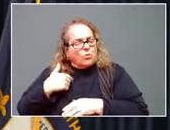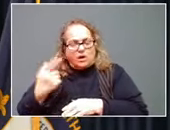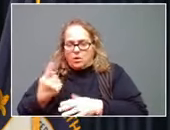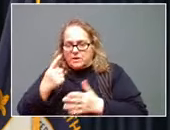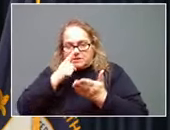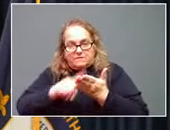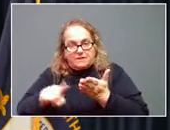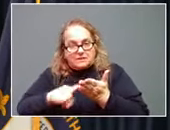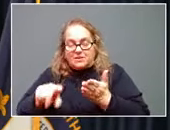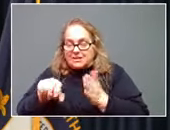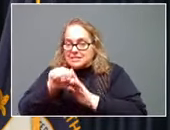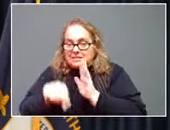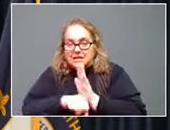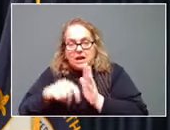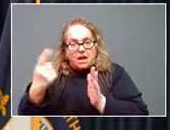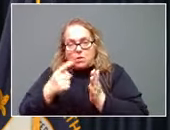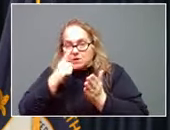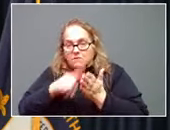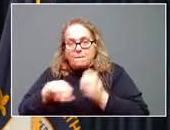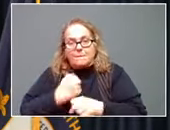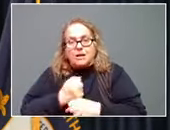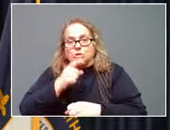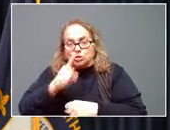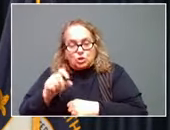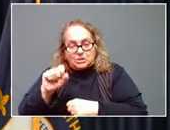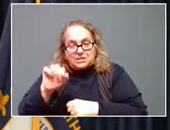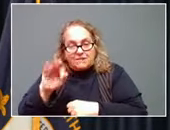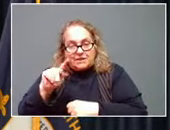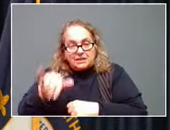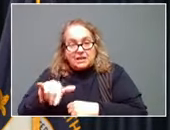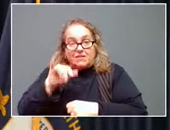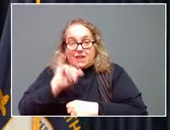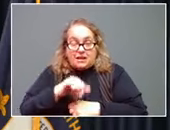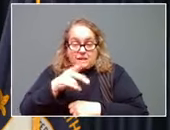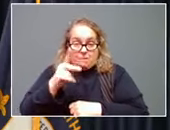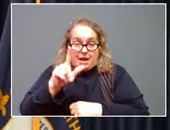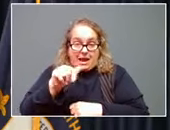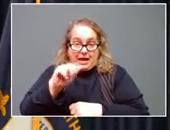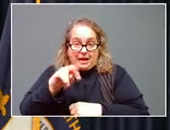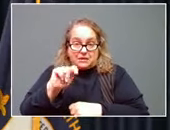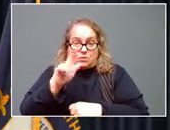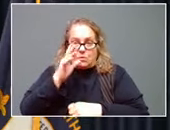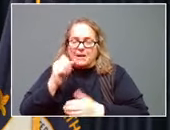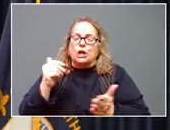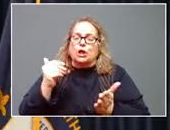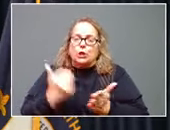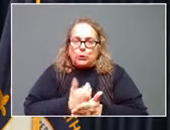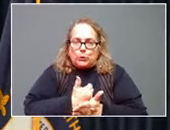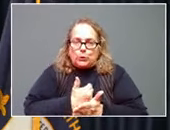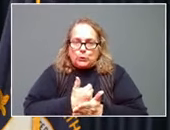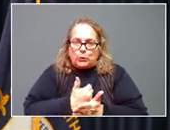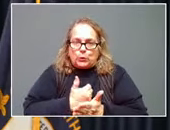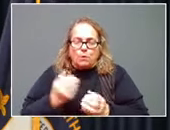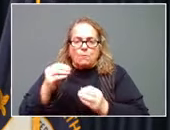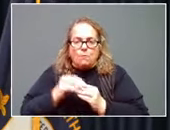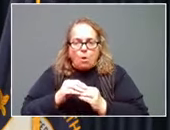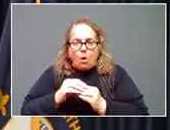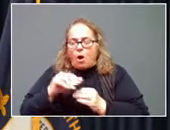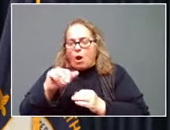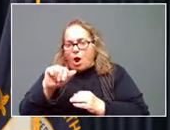ensure safety. This plant is going to be brand new. It's going to be more automated than any other one,